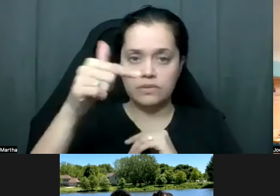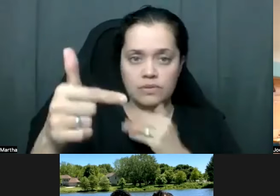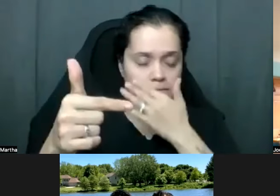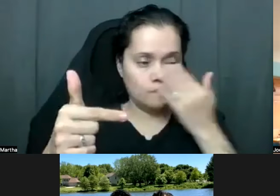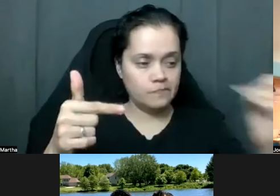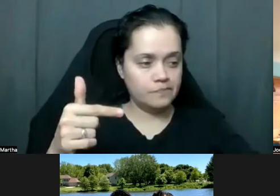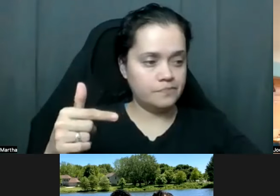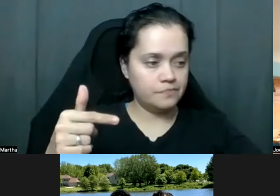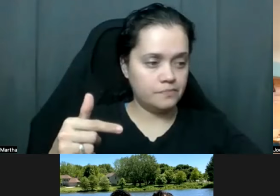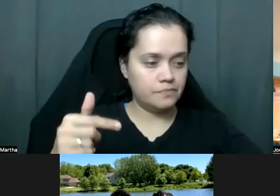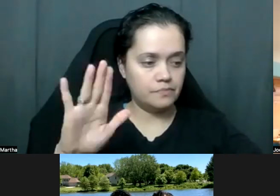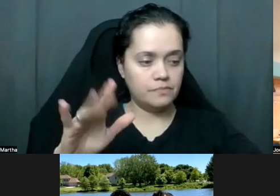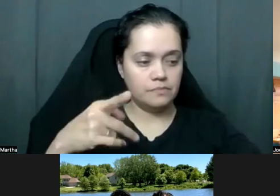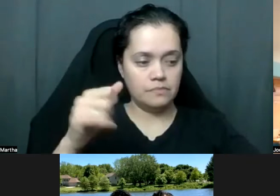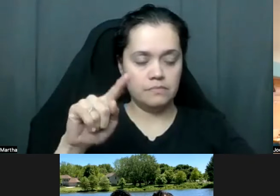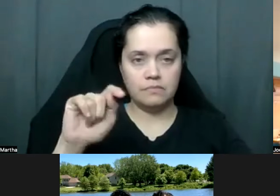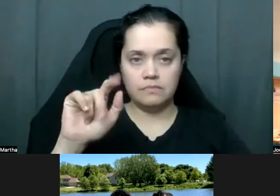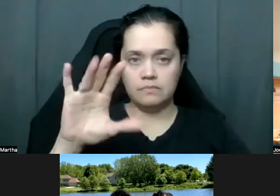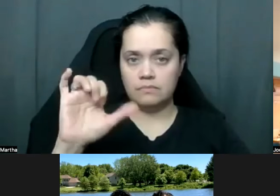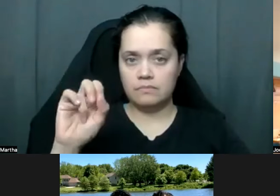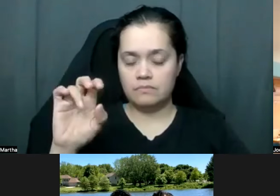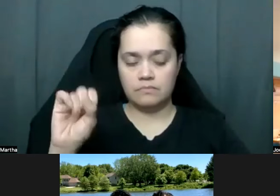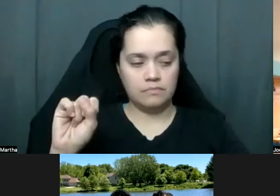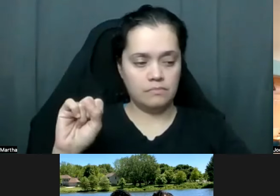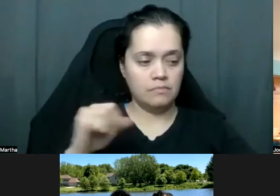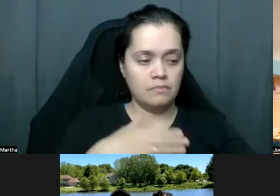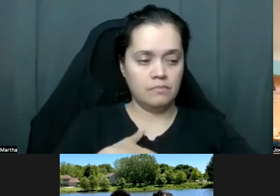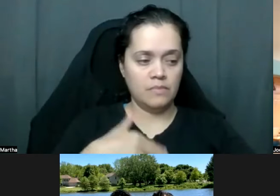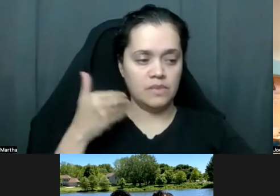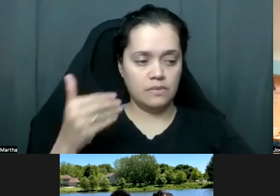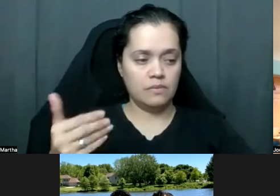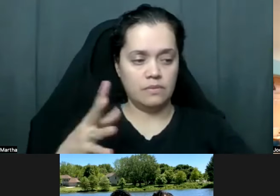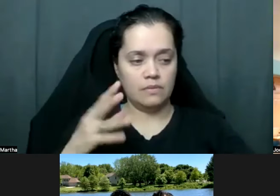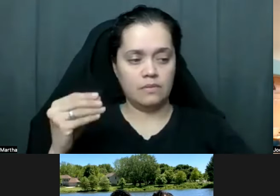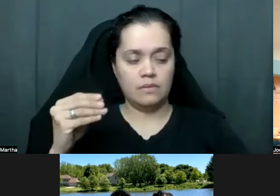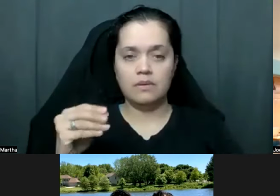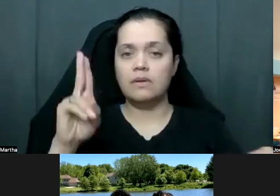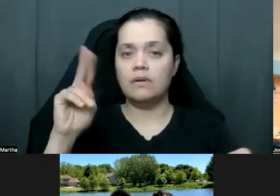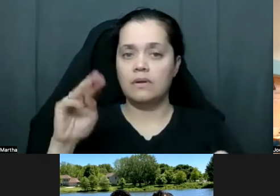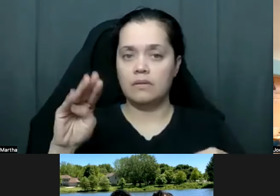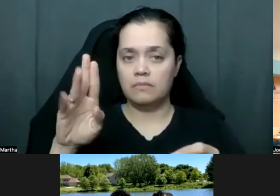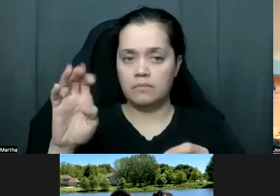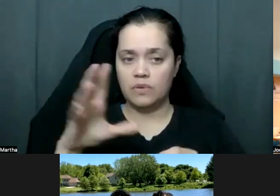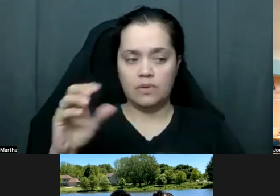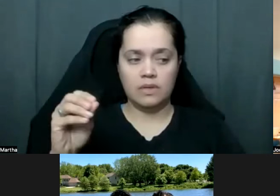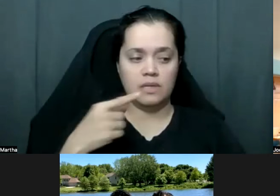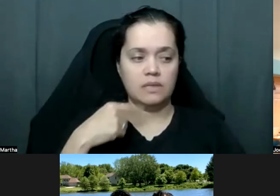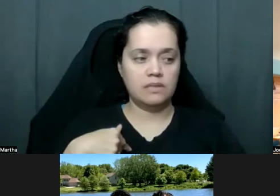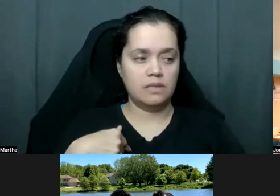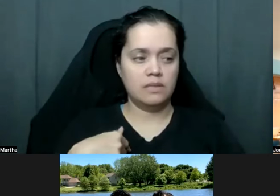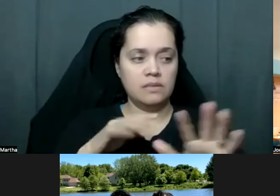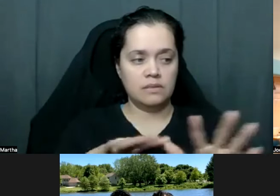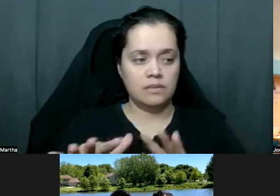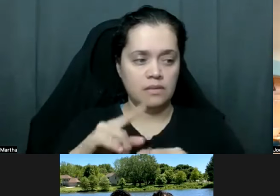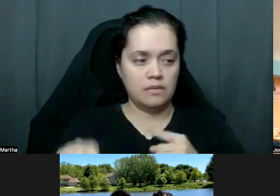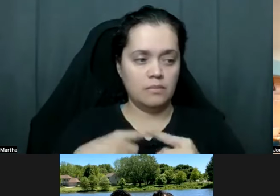turn for your Padlet canvas, to please go ahead and unmute and tell us casually